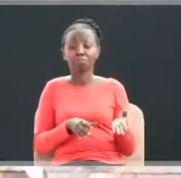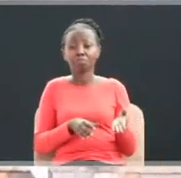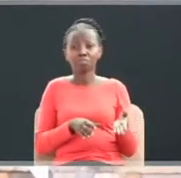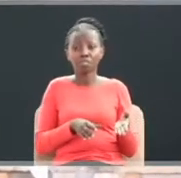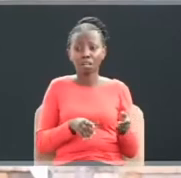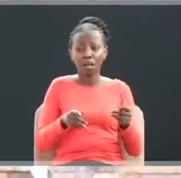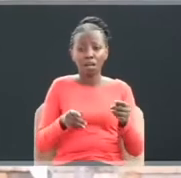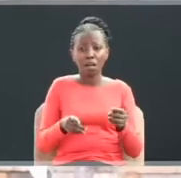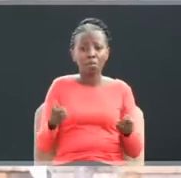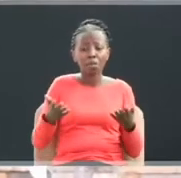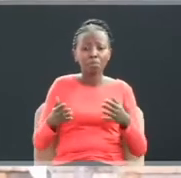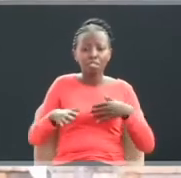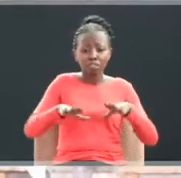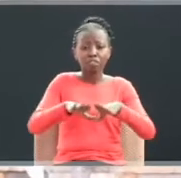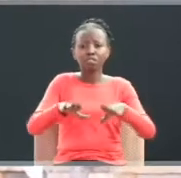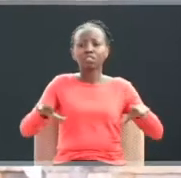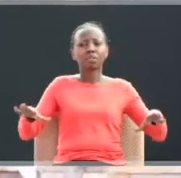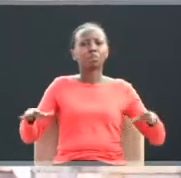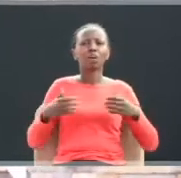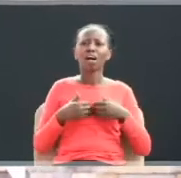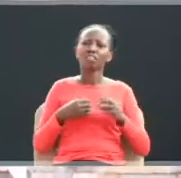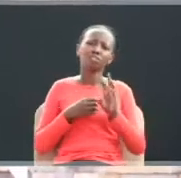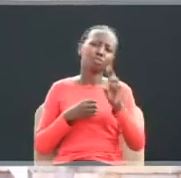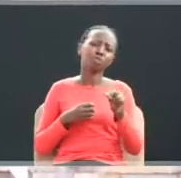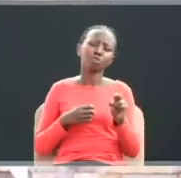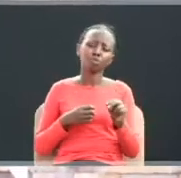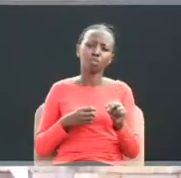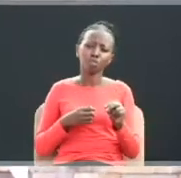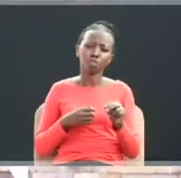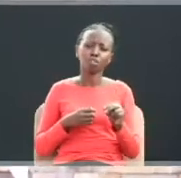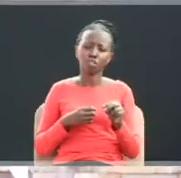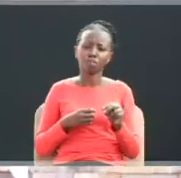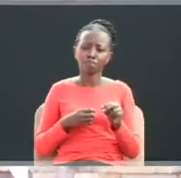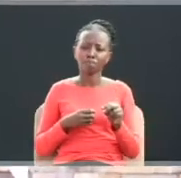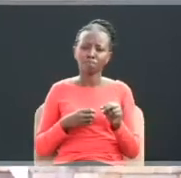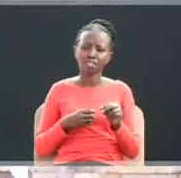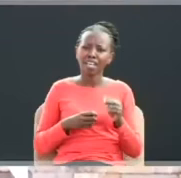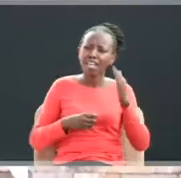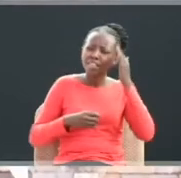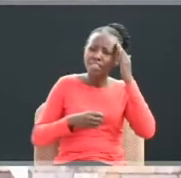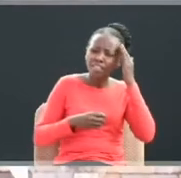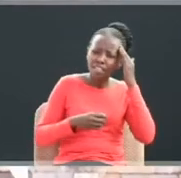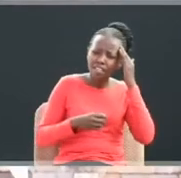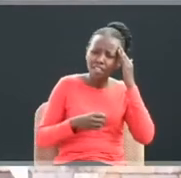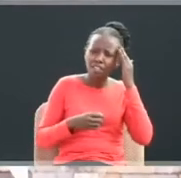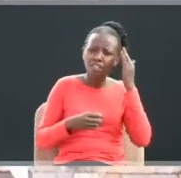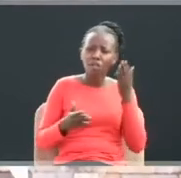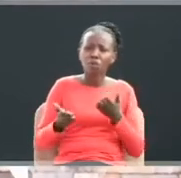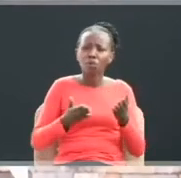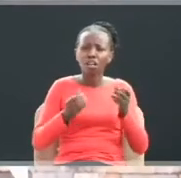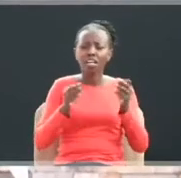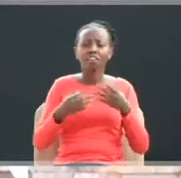the meza, the dining table, we could not use it. Oh, hallelujah. You know, it's that thought where, you know, if you